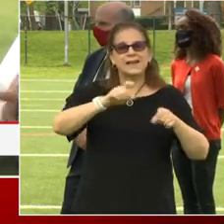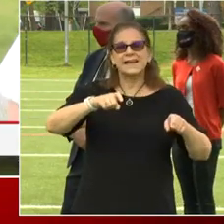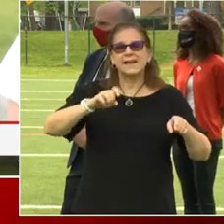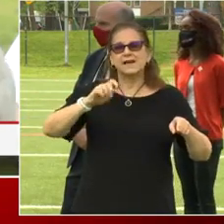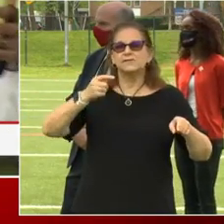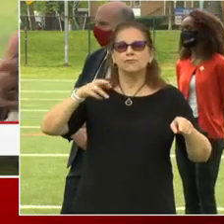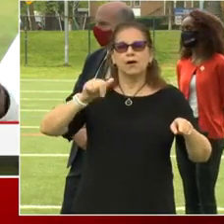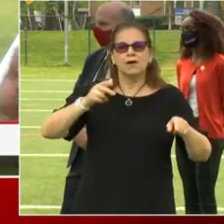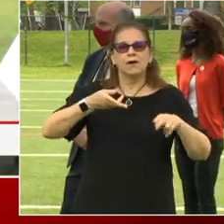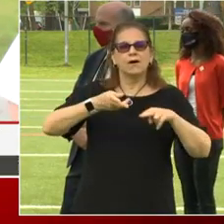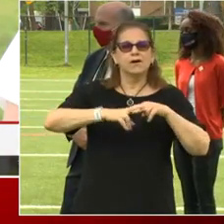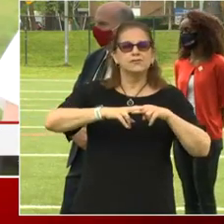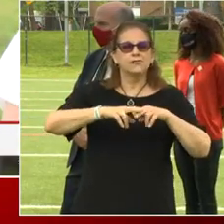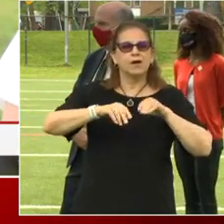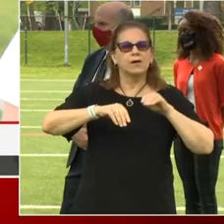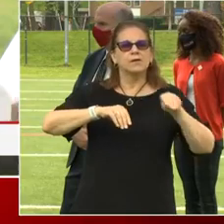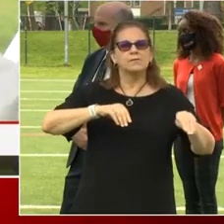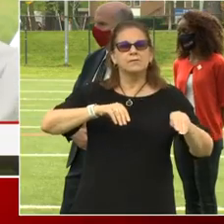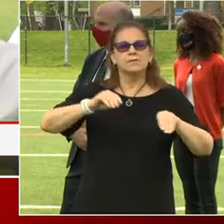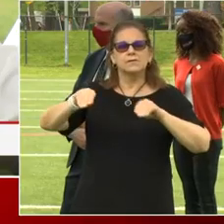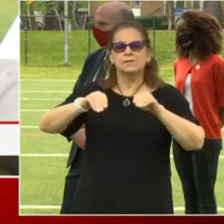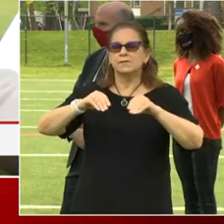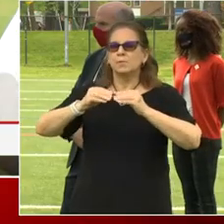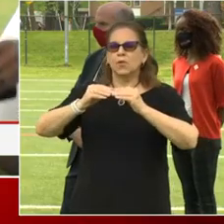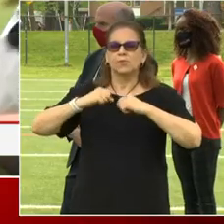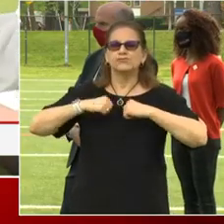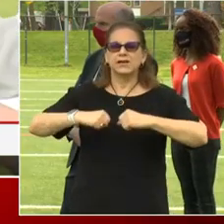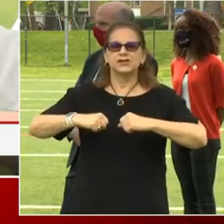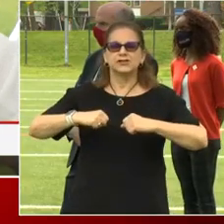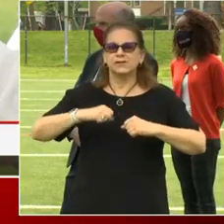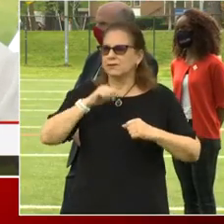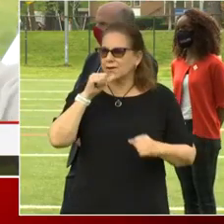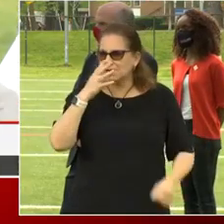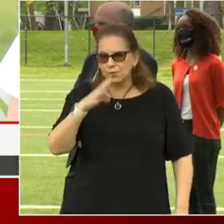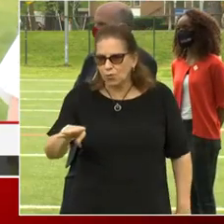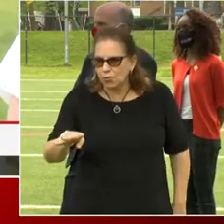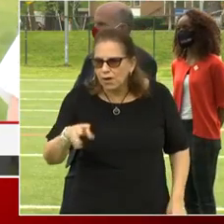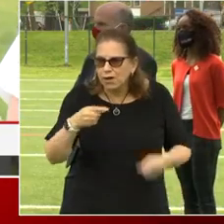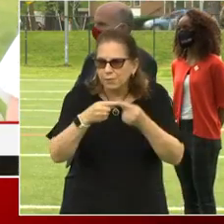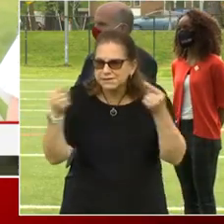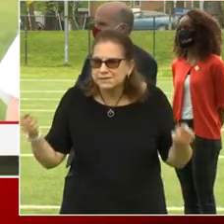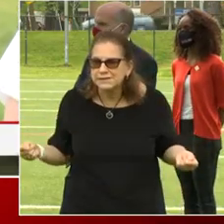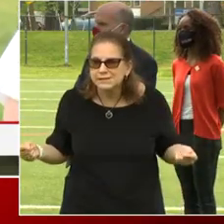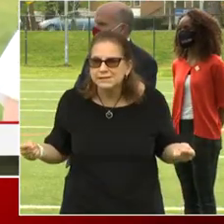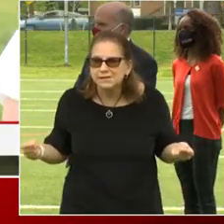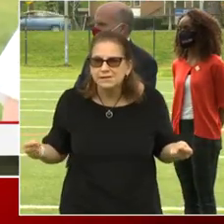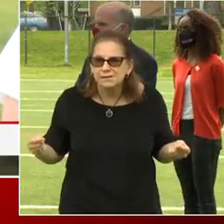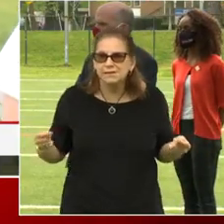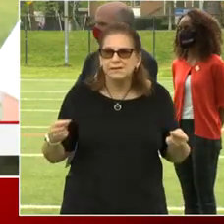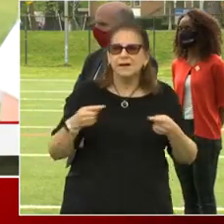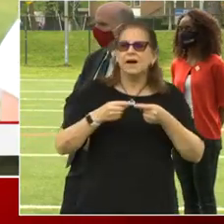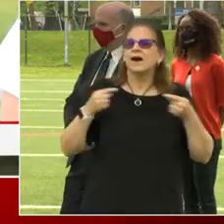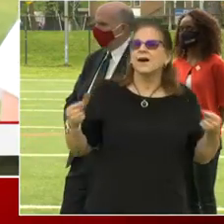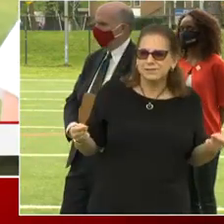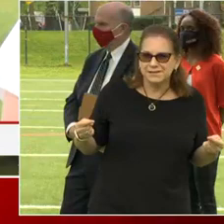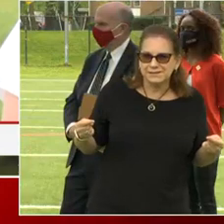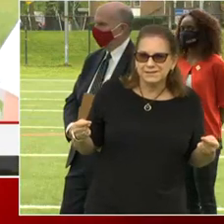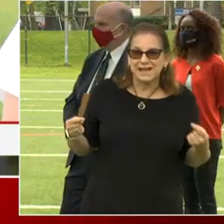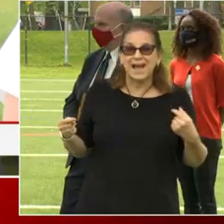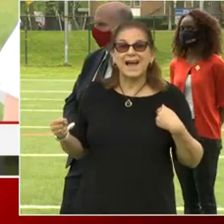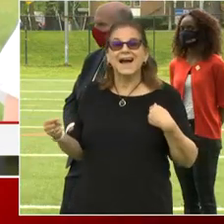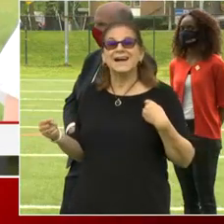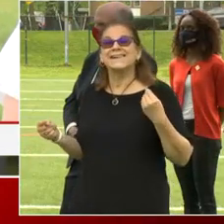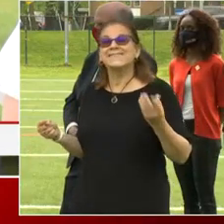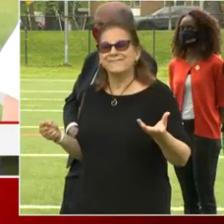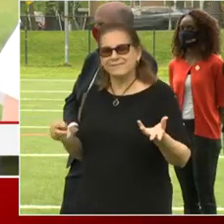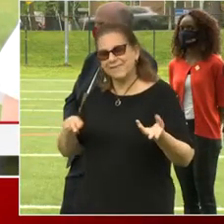result of the crimes and the violence that have occurred in those areas. It's not to discount crimes that have occurred in other areas, but in these areas where we need a little